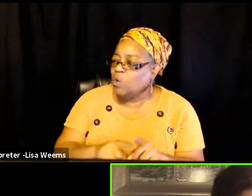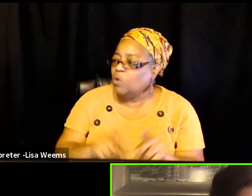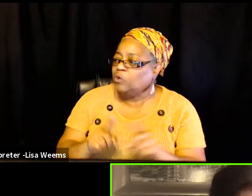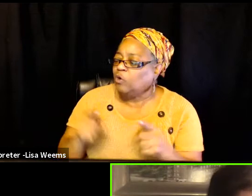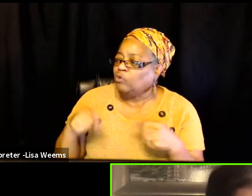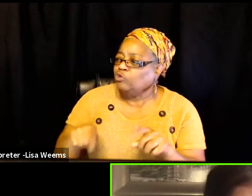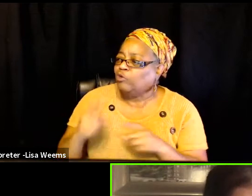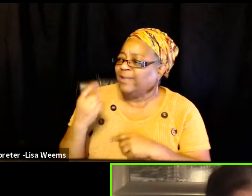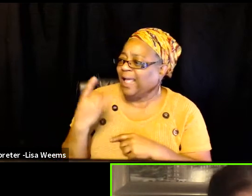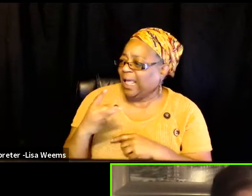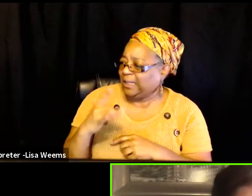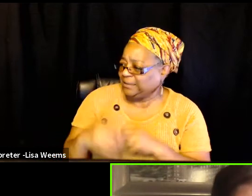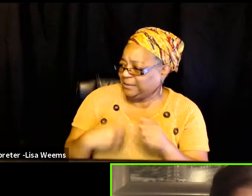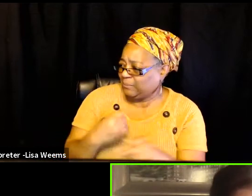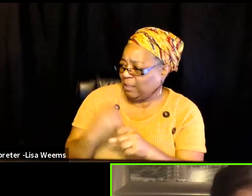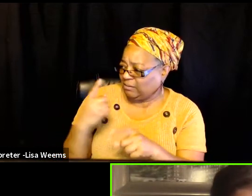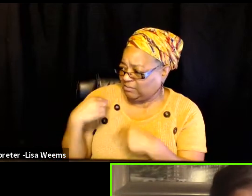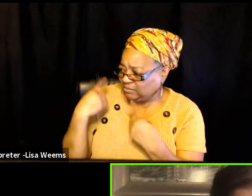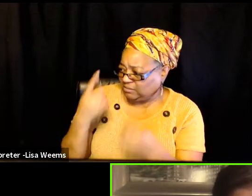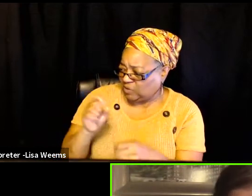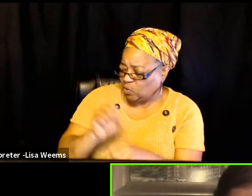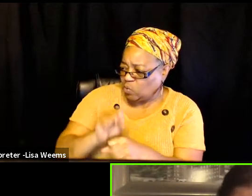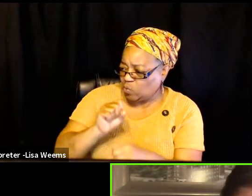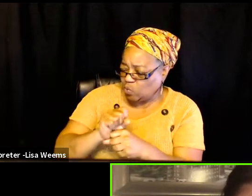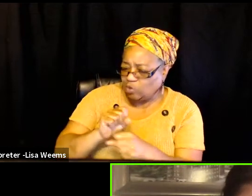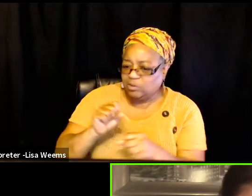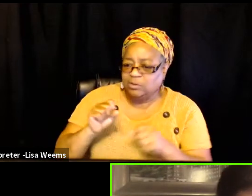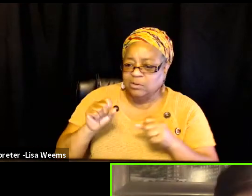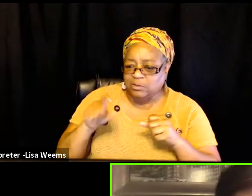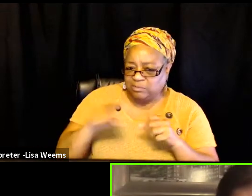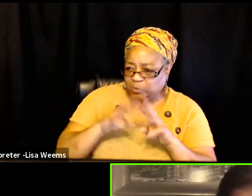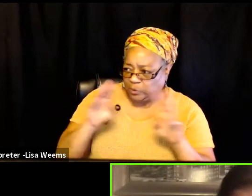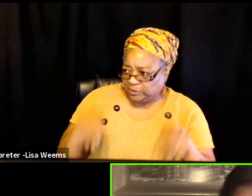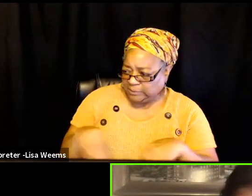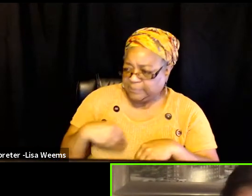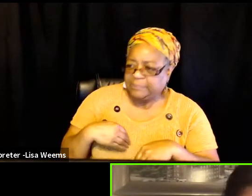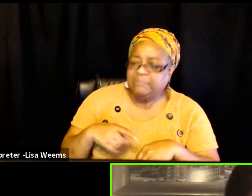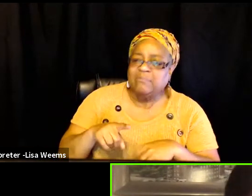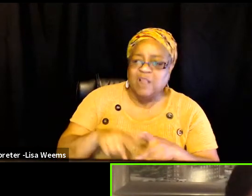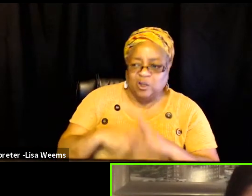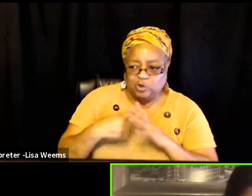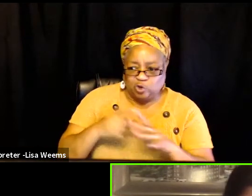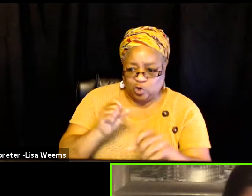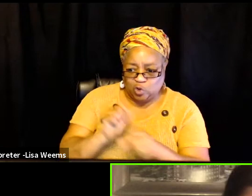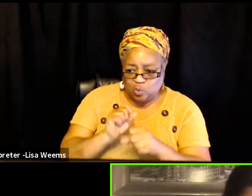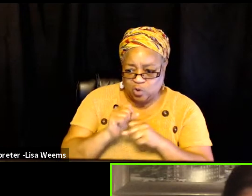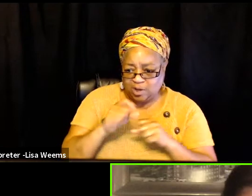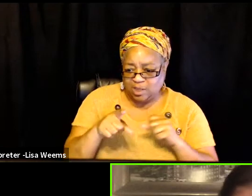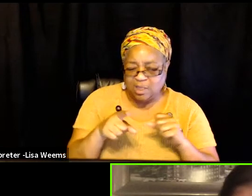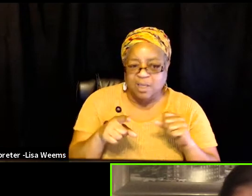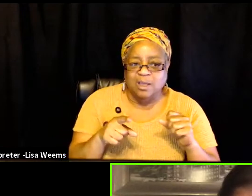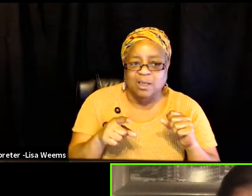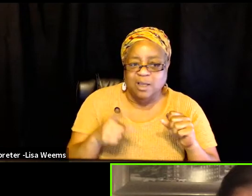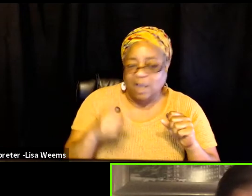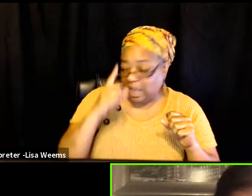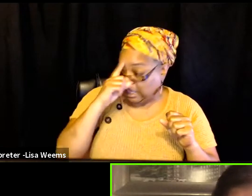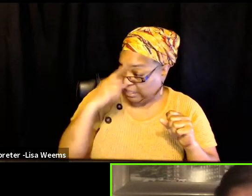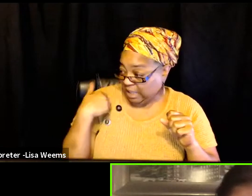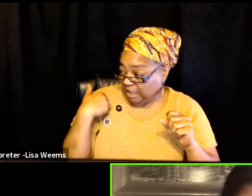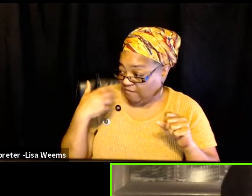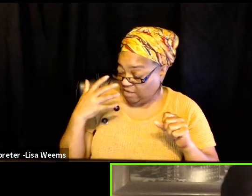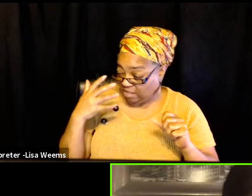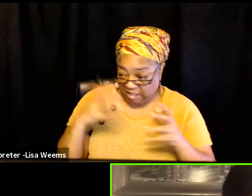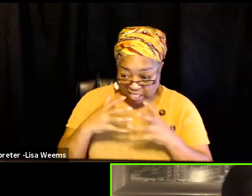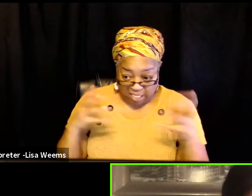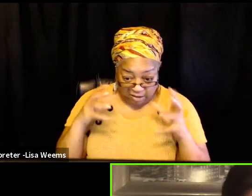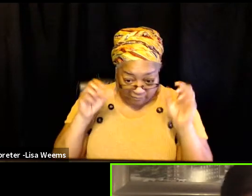18 months that I worked at Pioneer Works, when I started working there, and I say this because I think there was a lot of possibility in what I